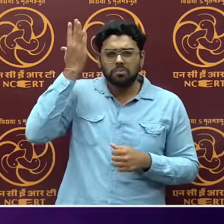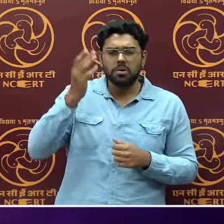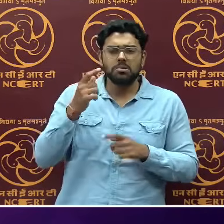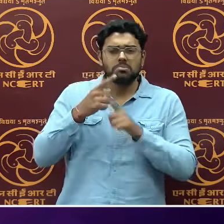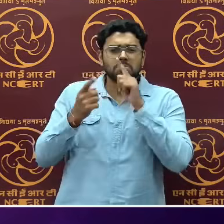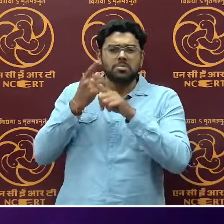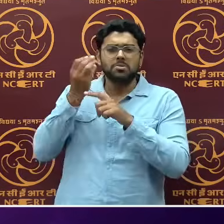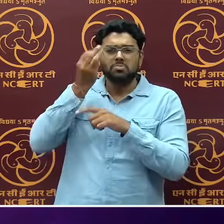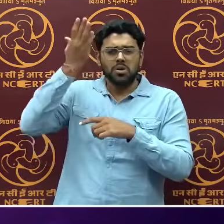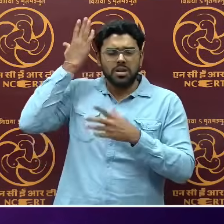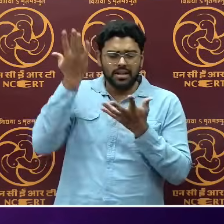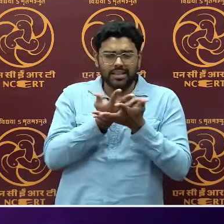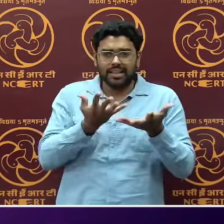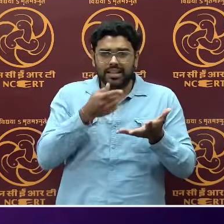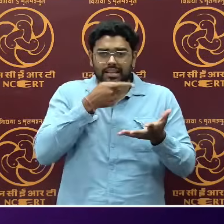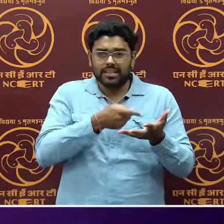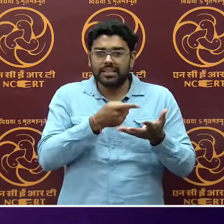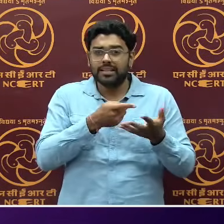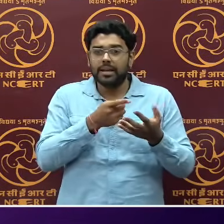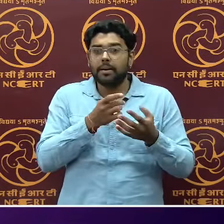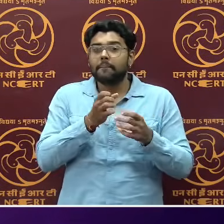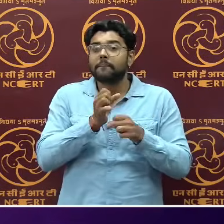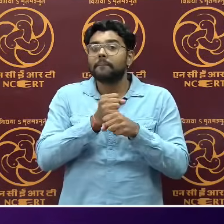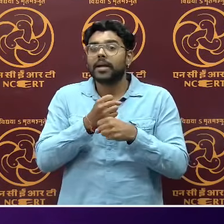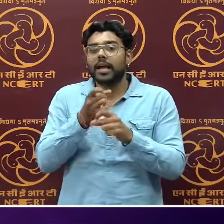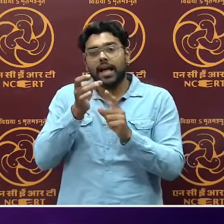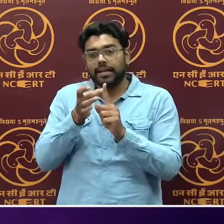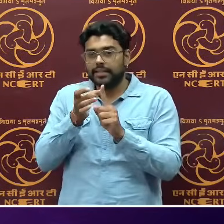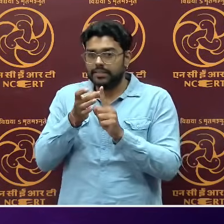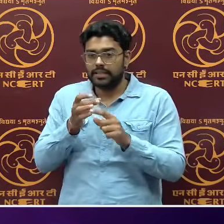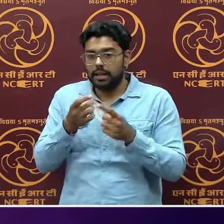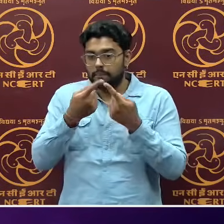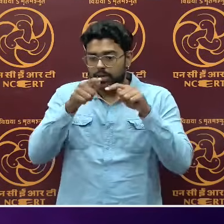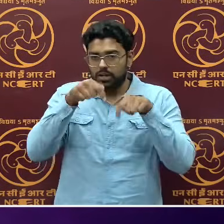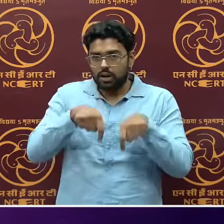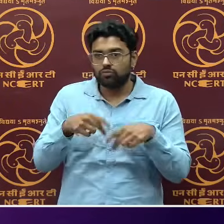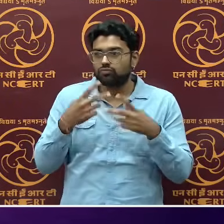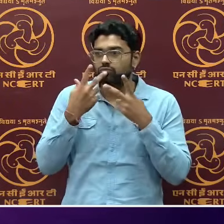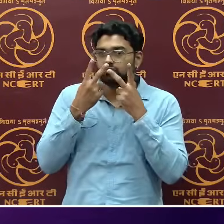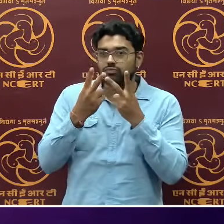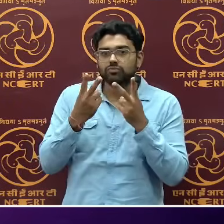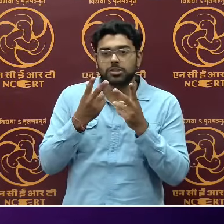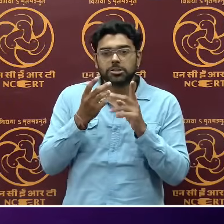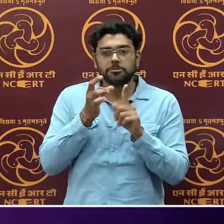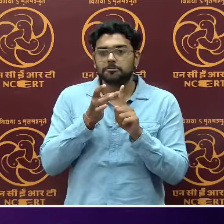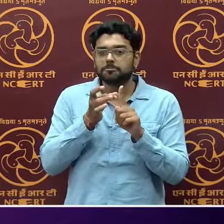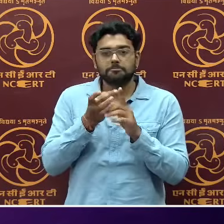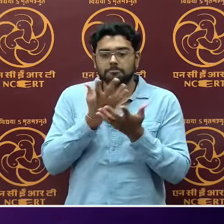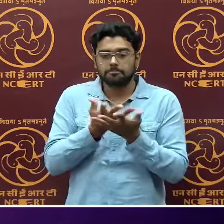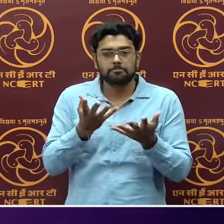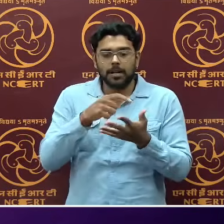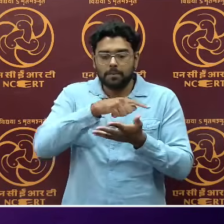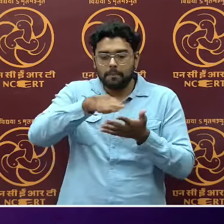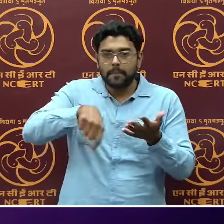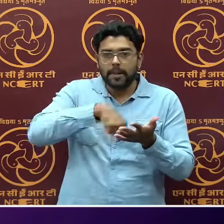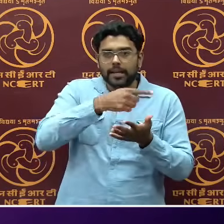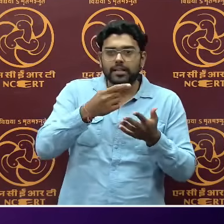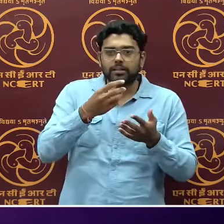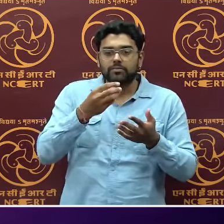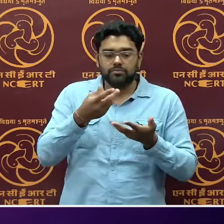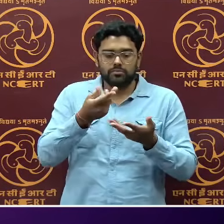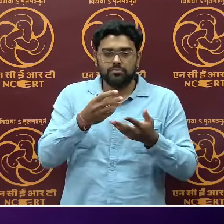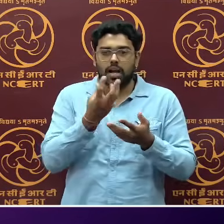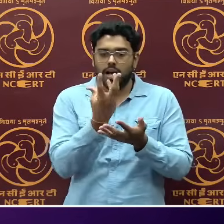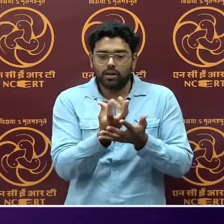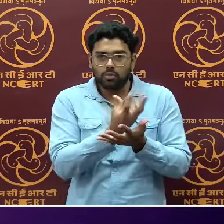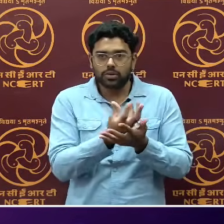all utensils, they were made up of iron. Okay. But nowadays we don't see those iron utensils in our kitchen. Yes.